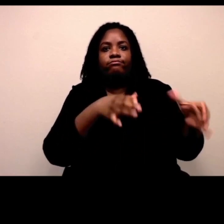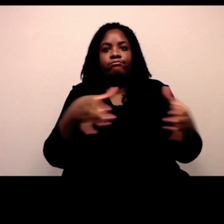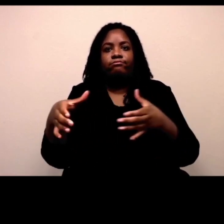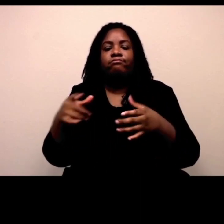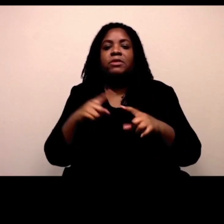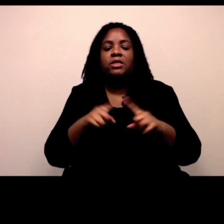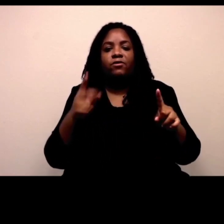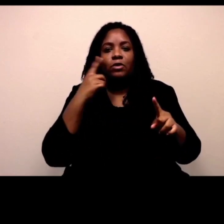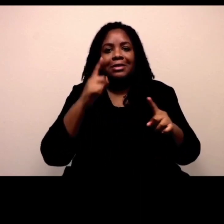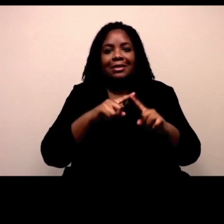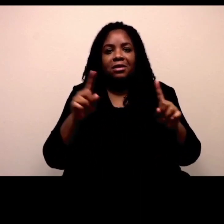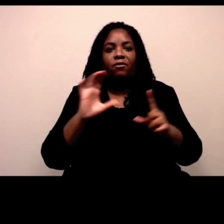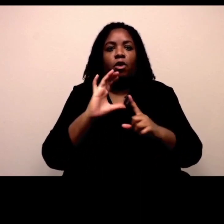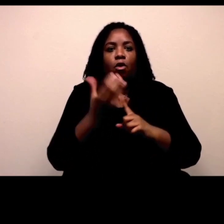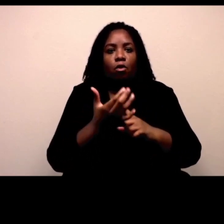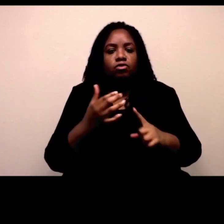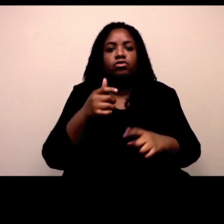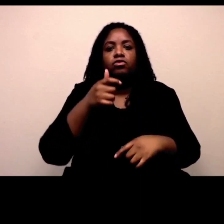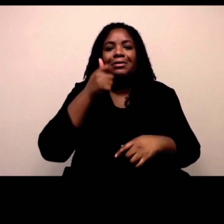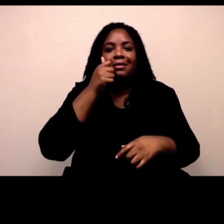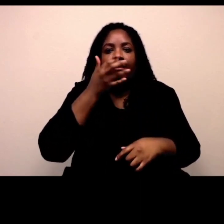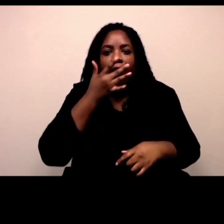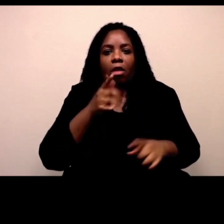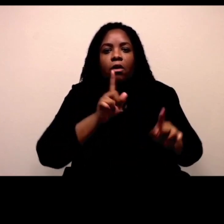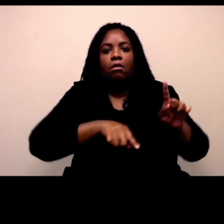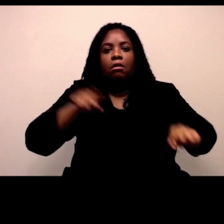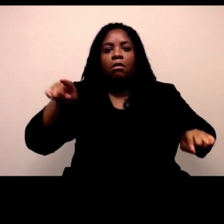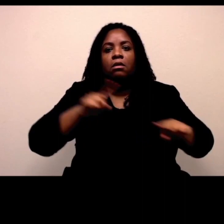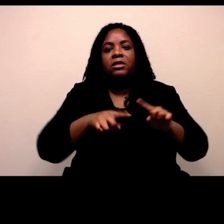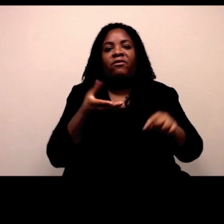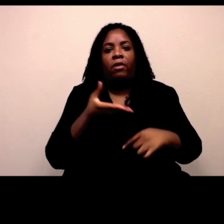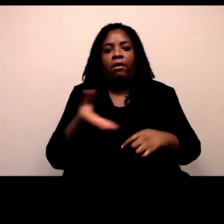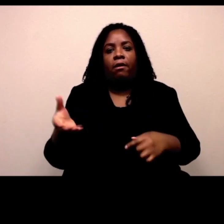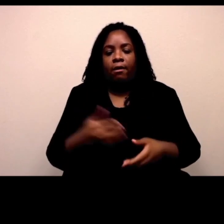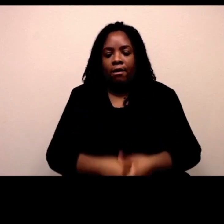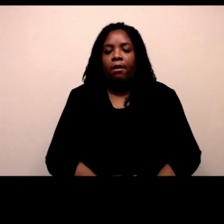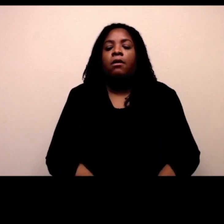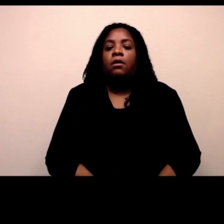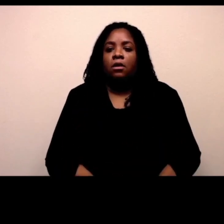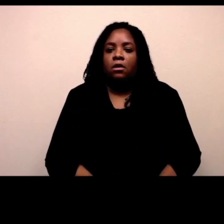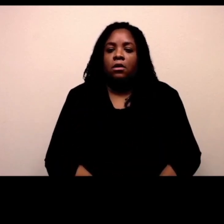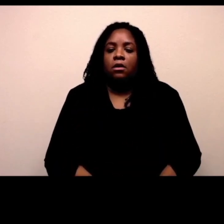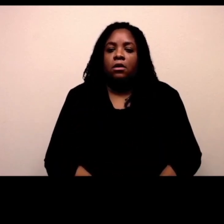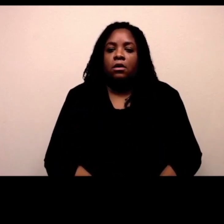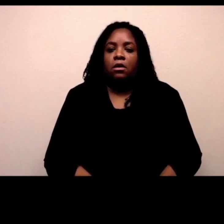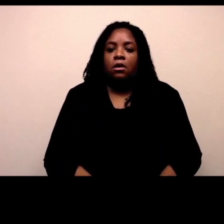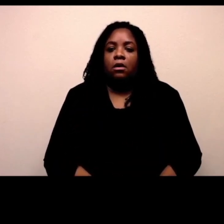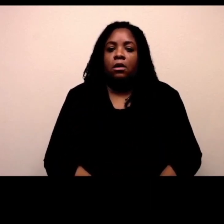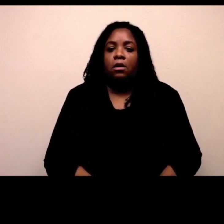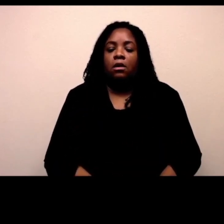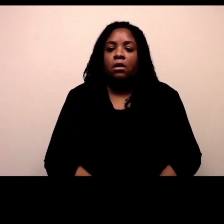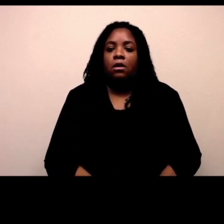cultural, racial things going on there, but also saying that